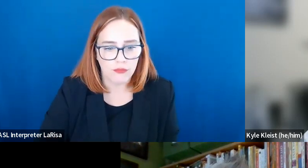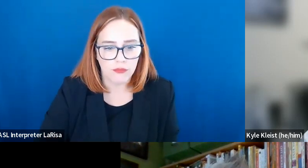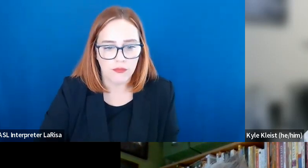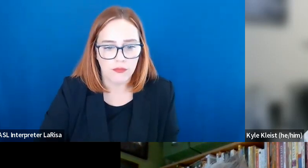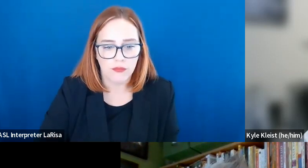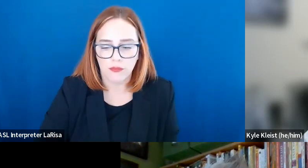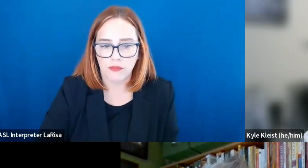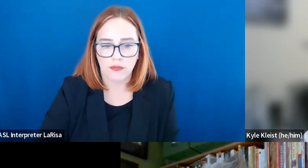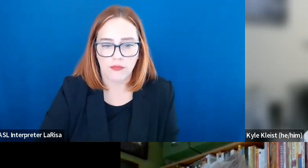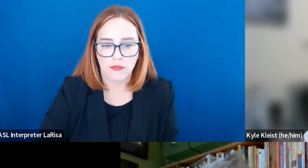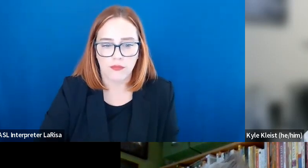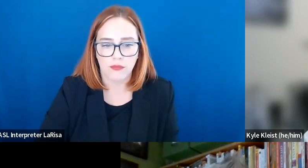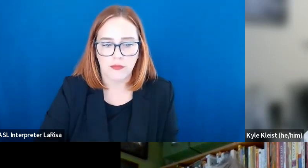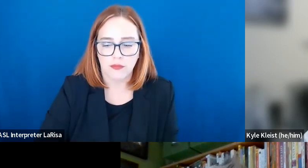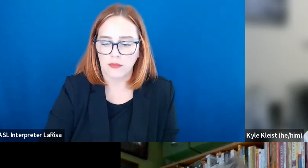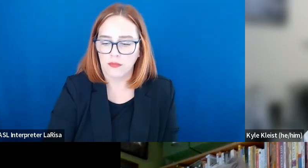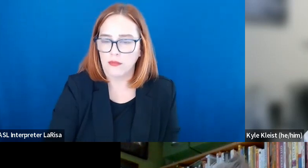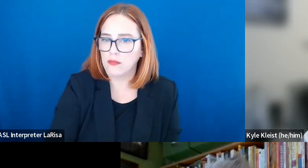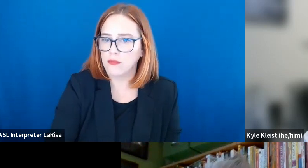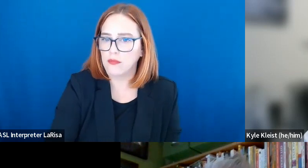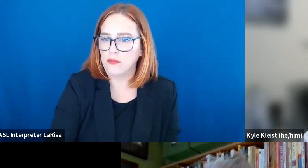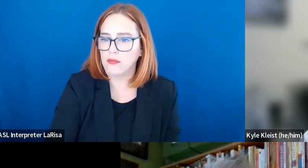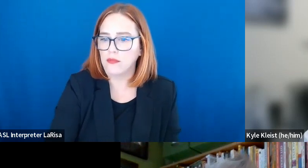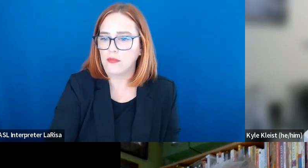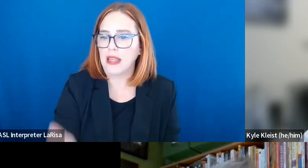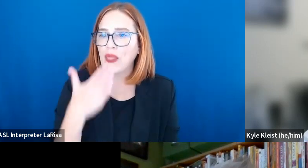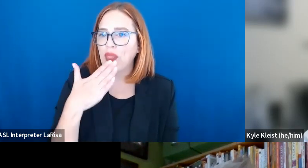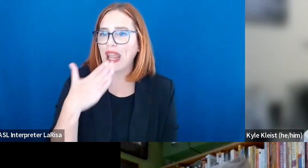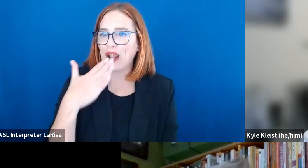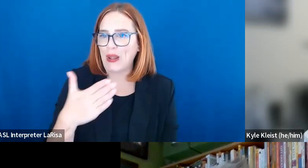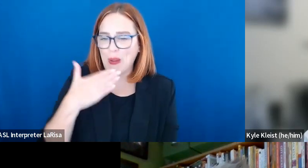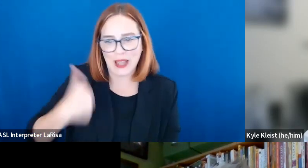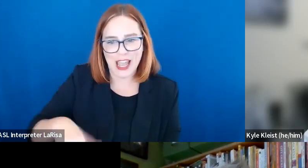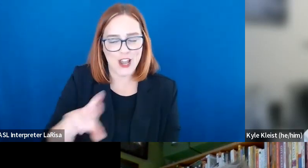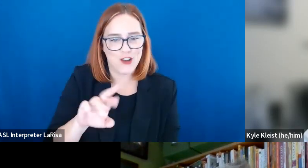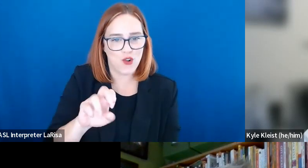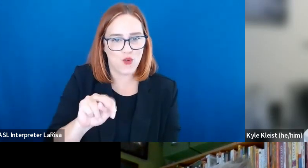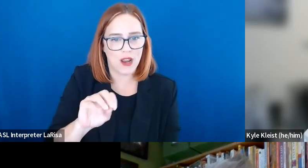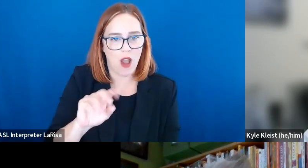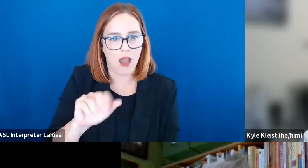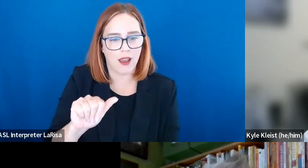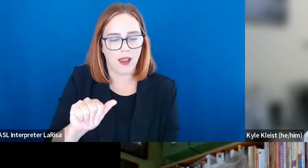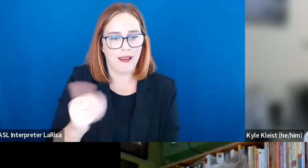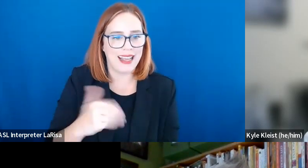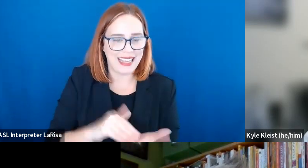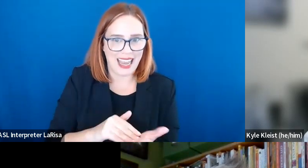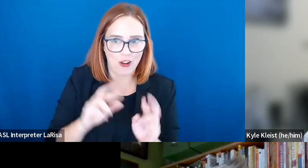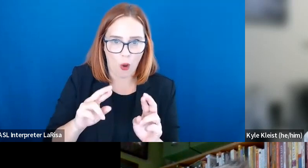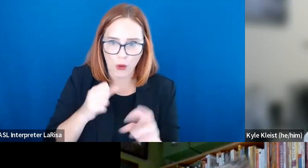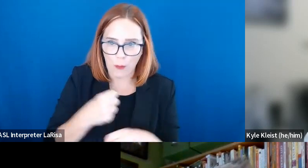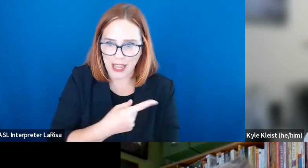Thank you. This is Renata again. I hope I don't drive you guys crazy. This is probably one of the things